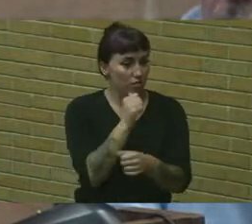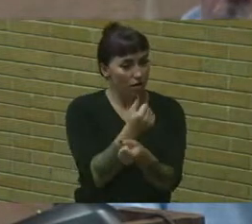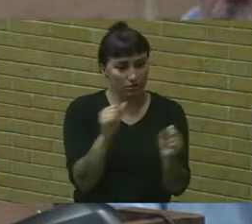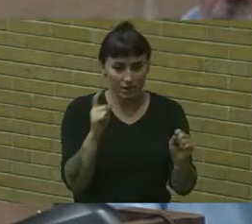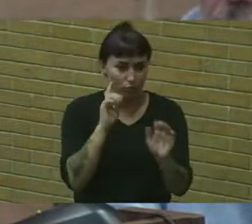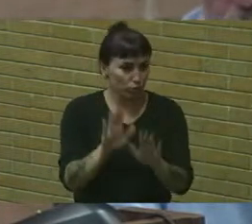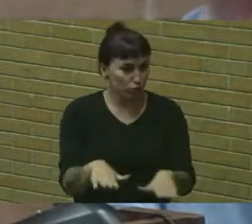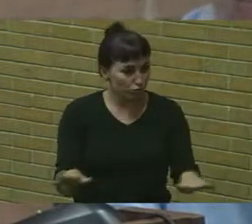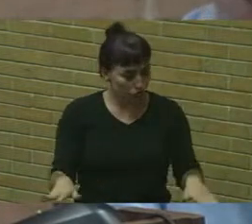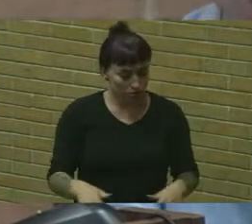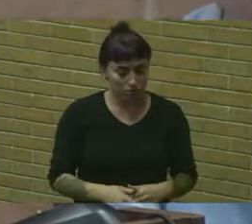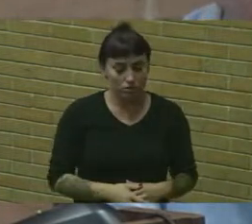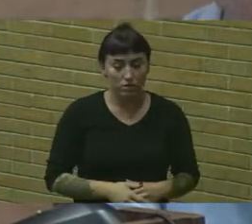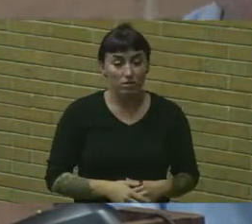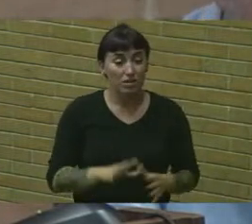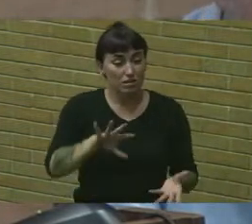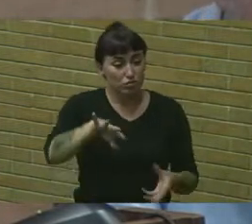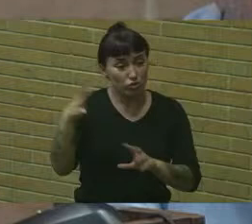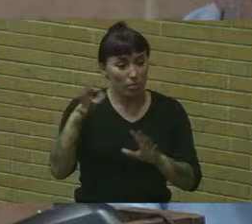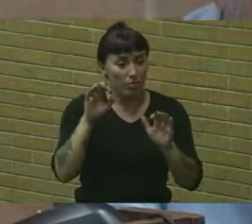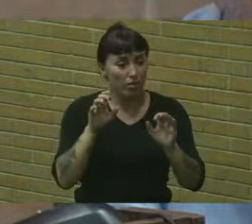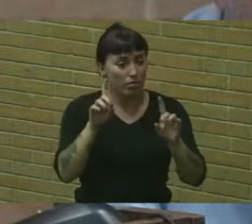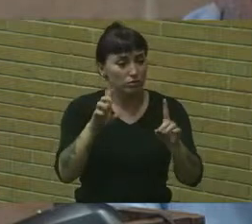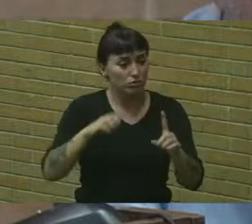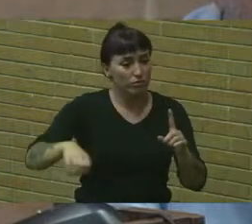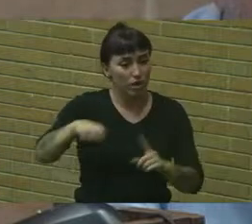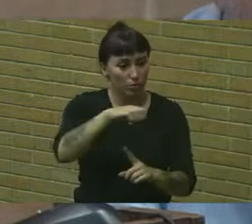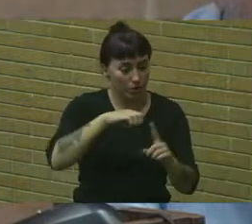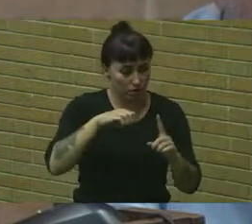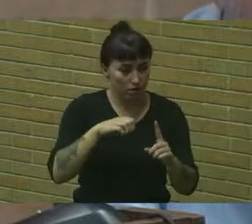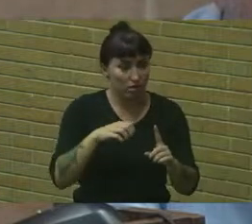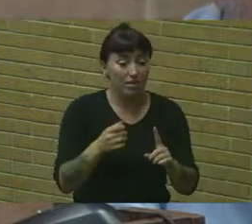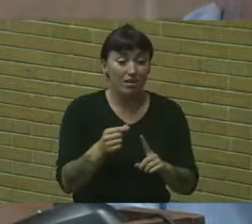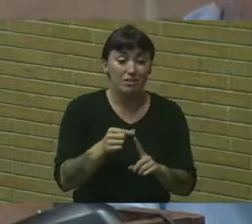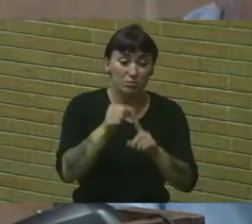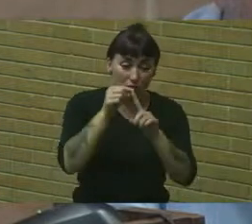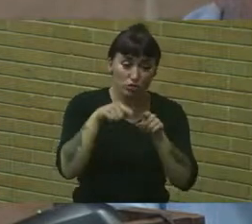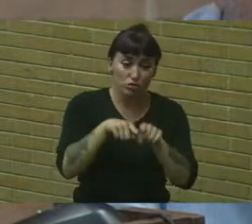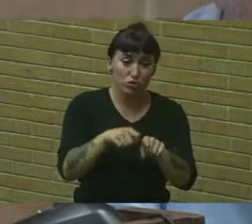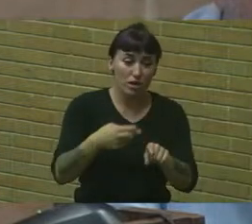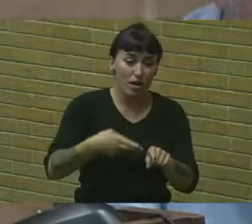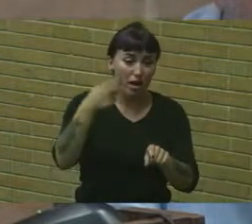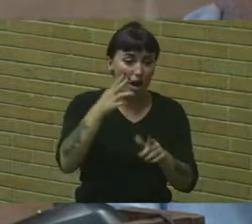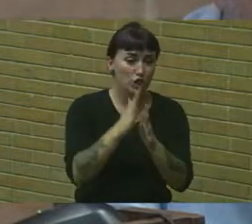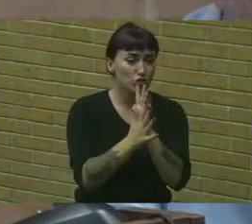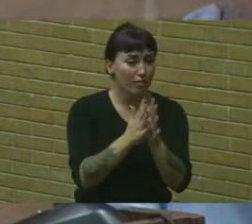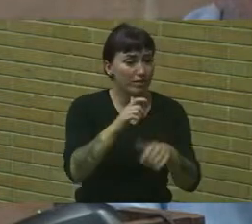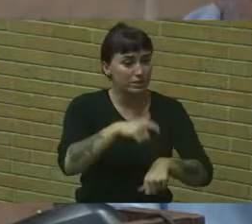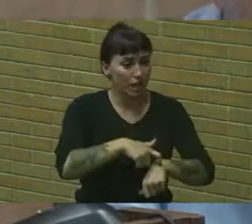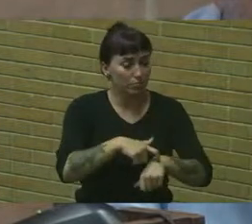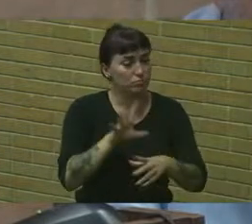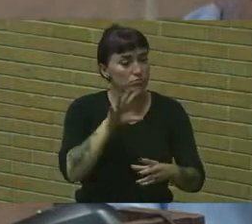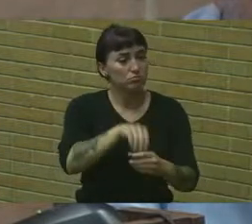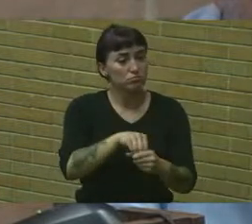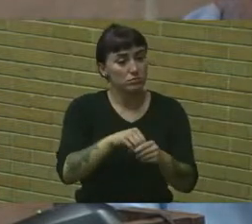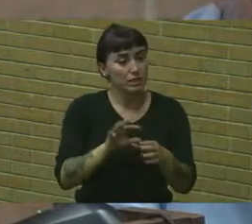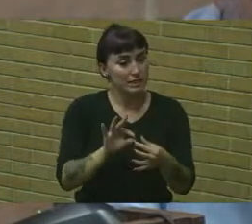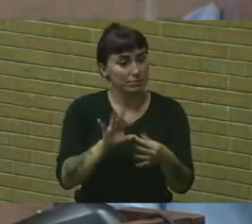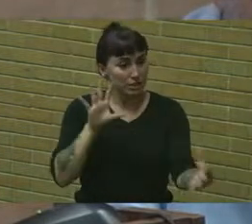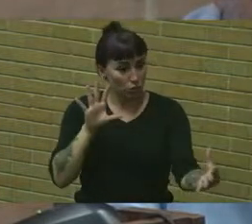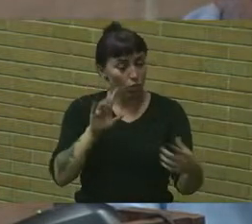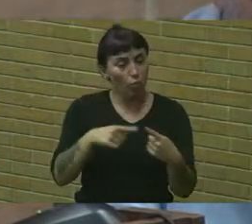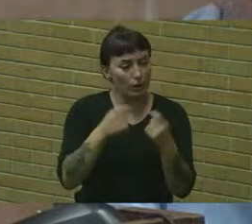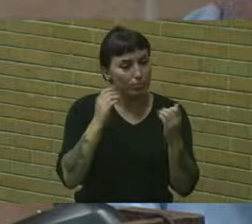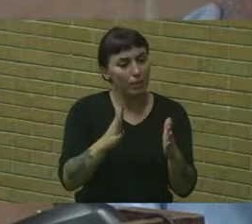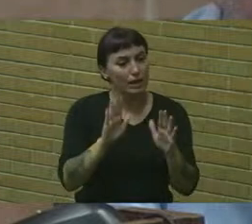for our children and disrupt the educational environment, especially during high traffic times, including dismissal, when